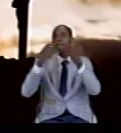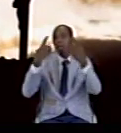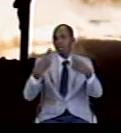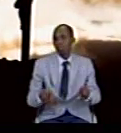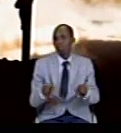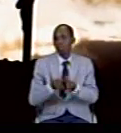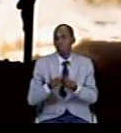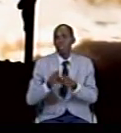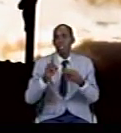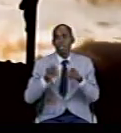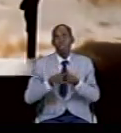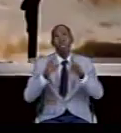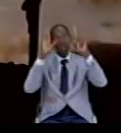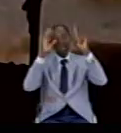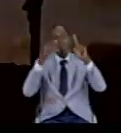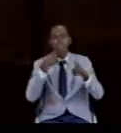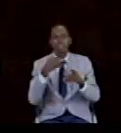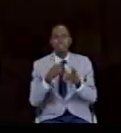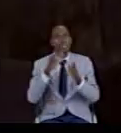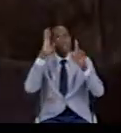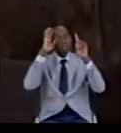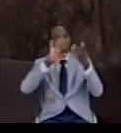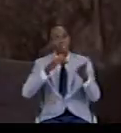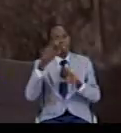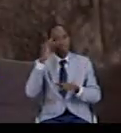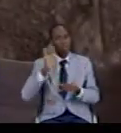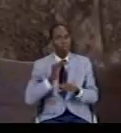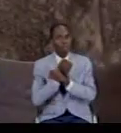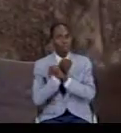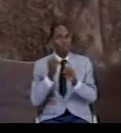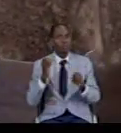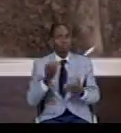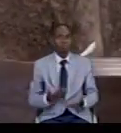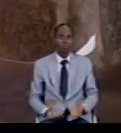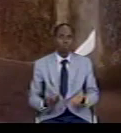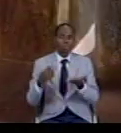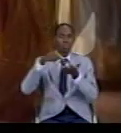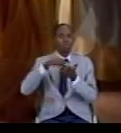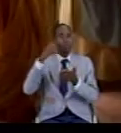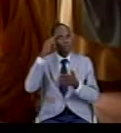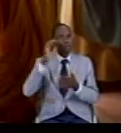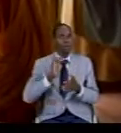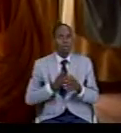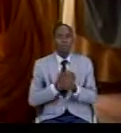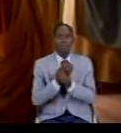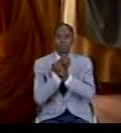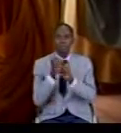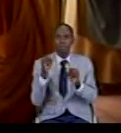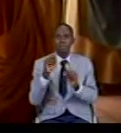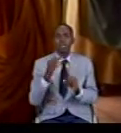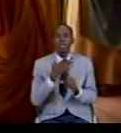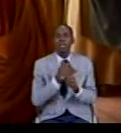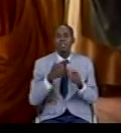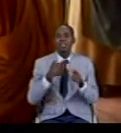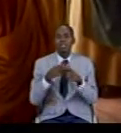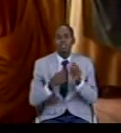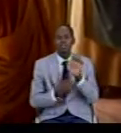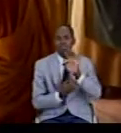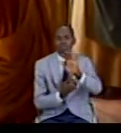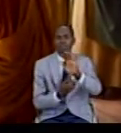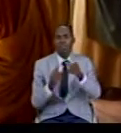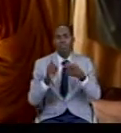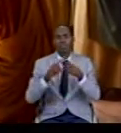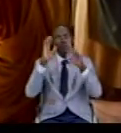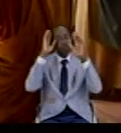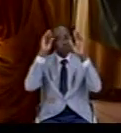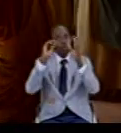it. He died for our salvation. He was raised up for our justification. And then he appeared to his own disciples. Do